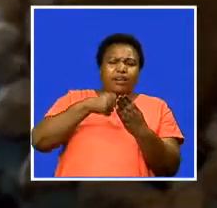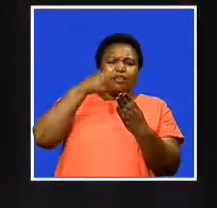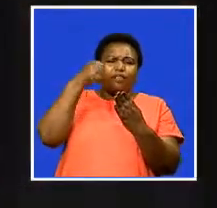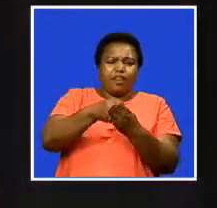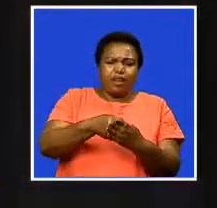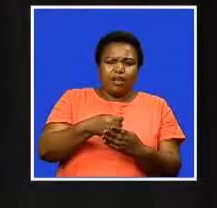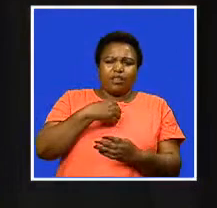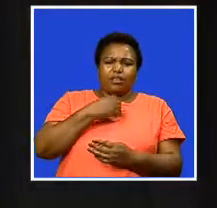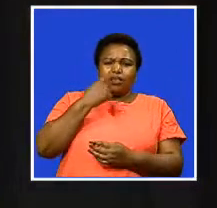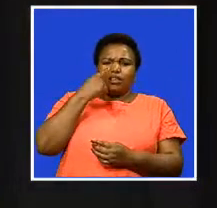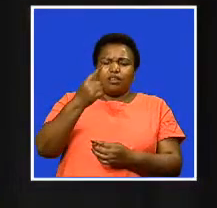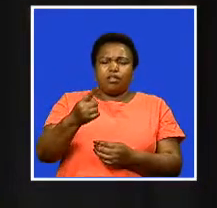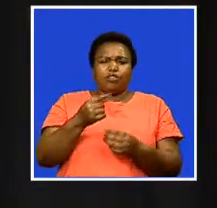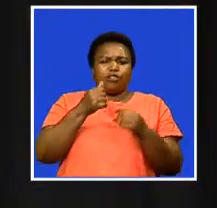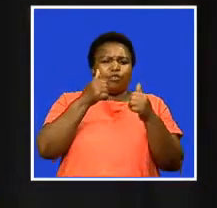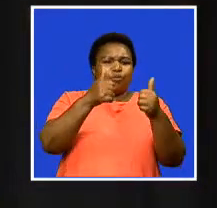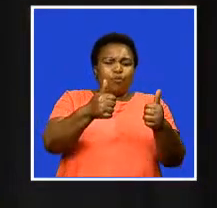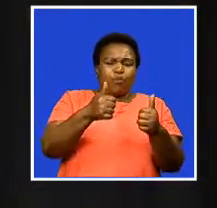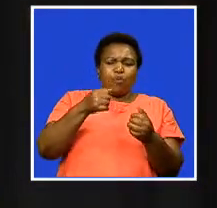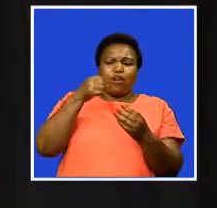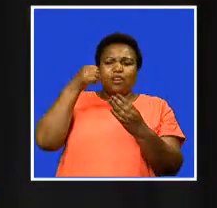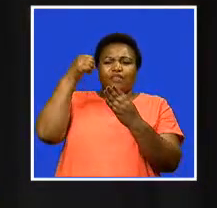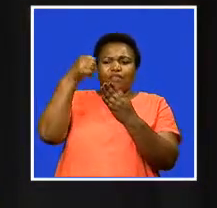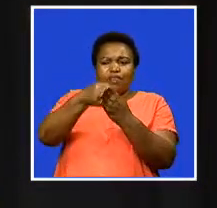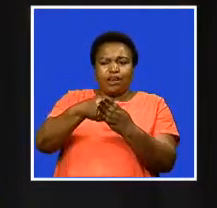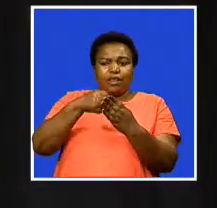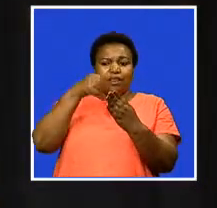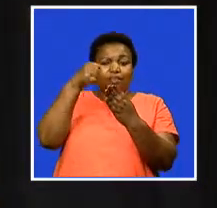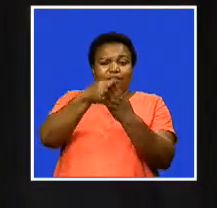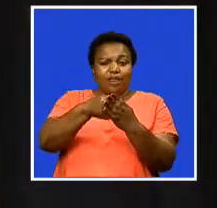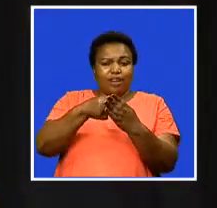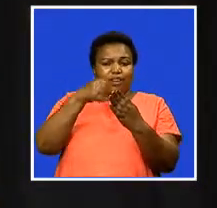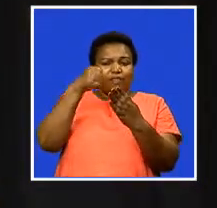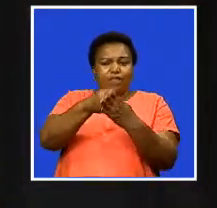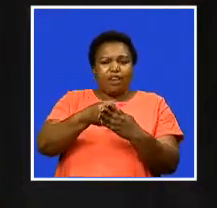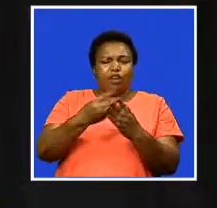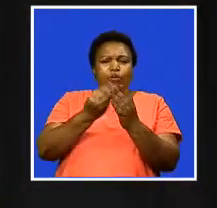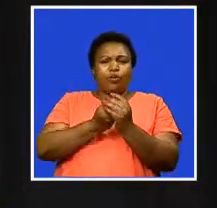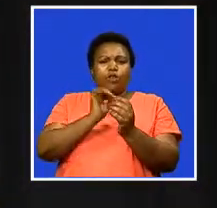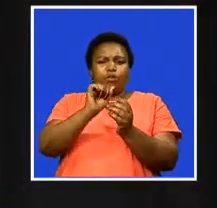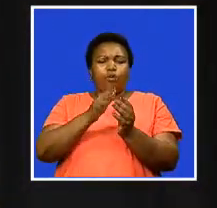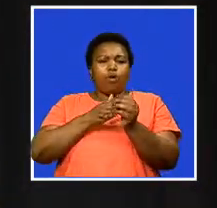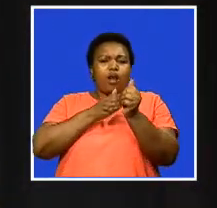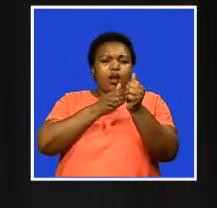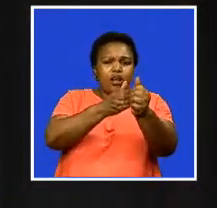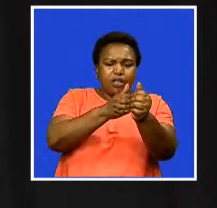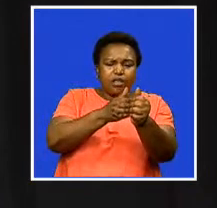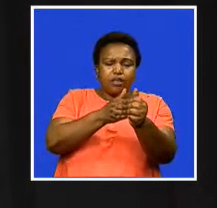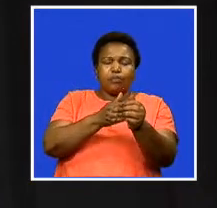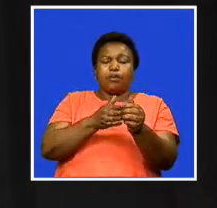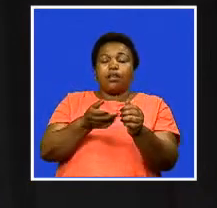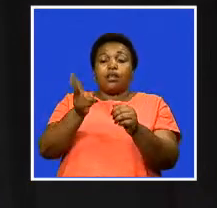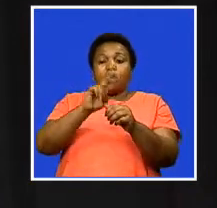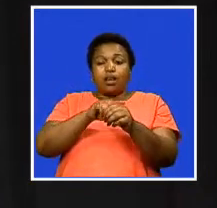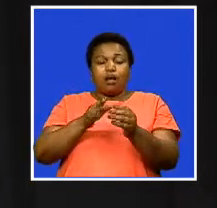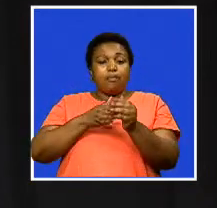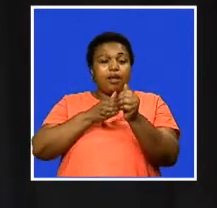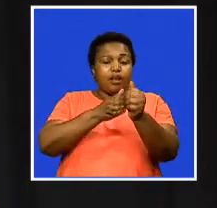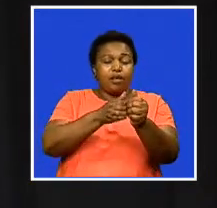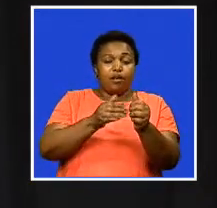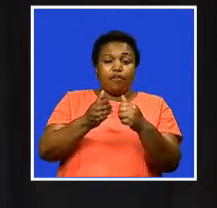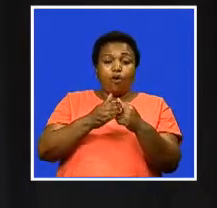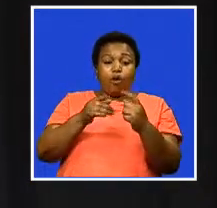good fight ngoba sisive with your leadership ne leadership yemakhosi we have risen up to the